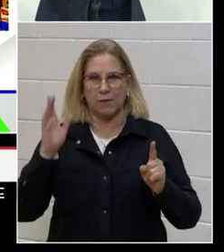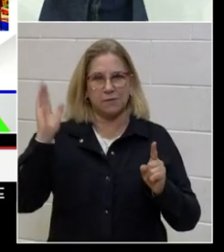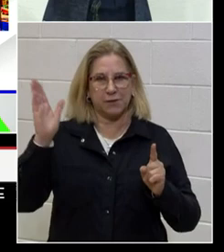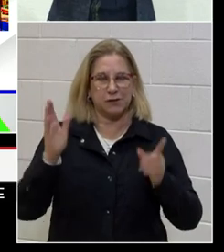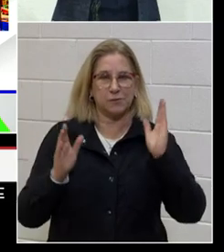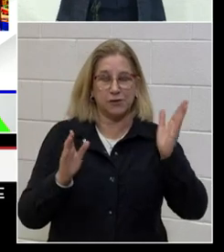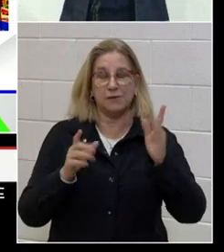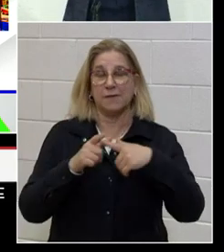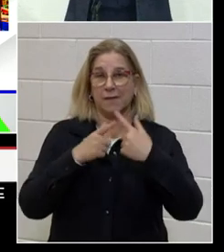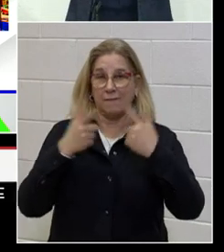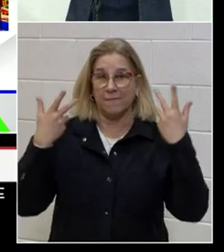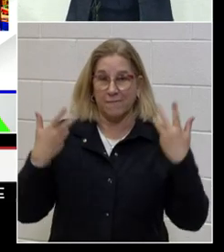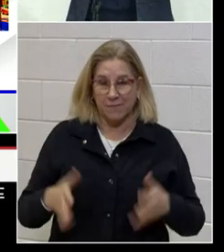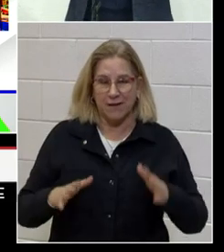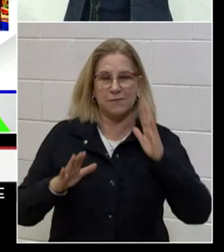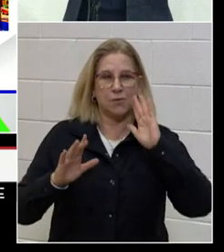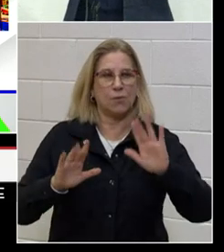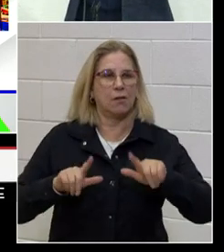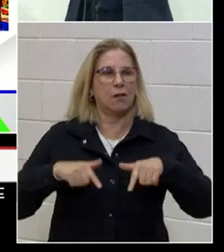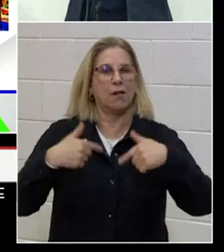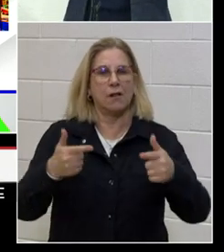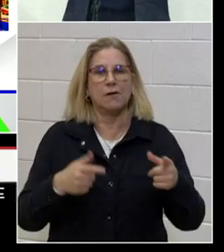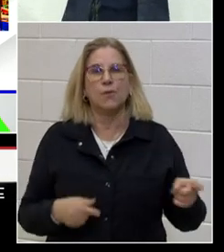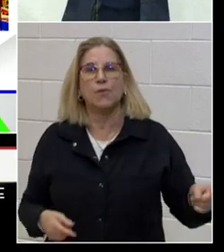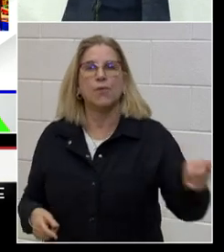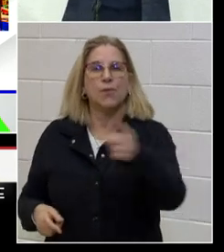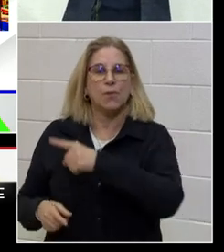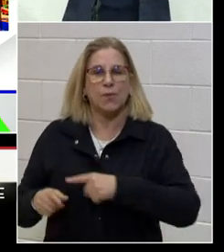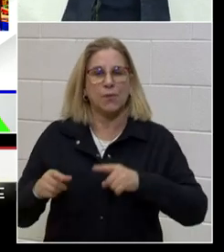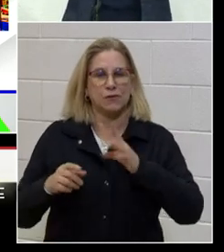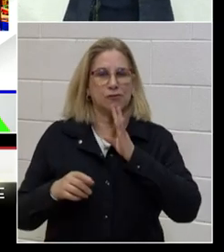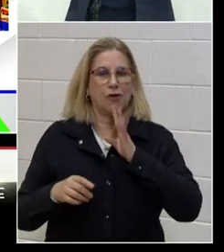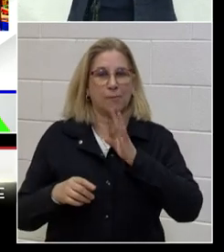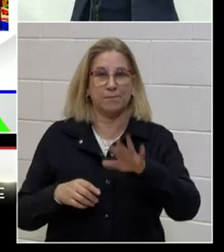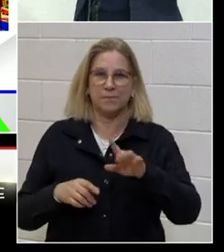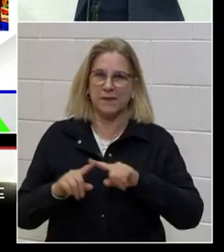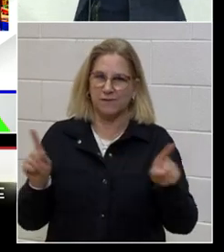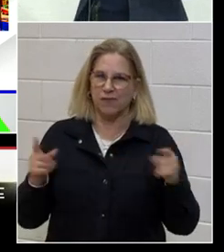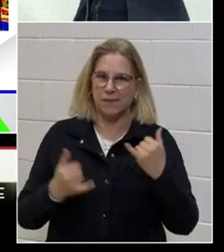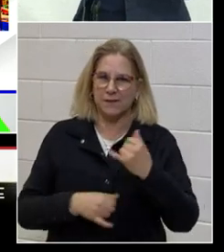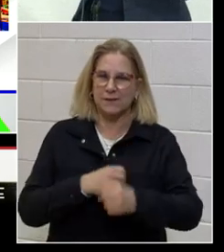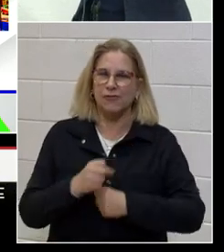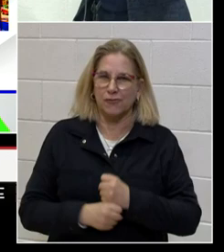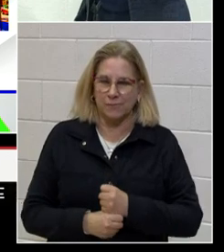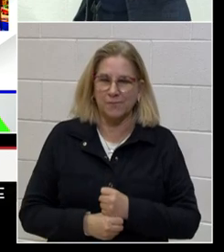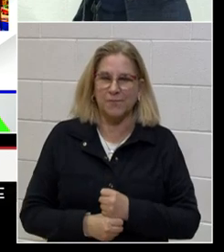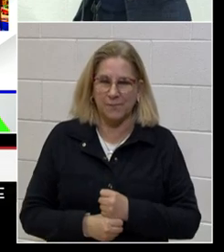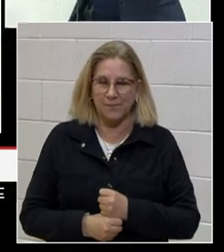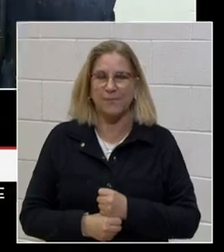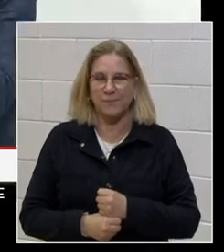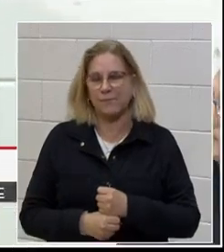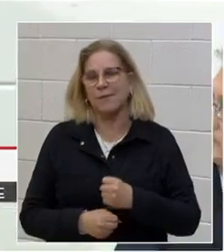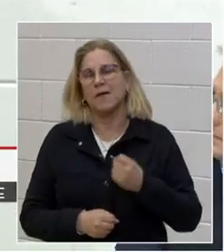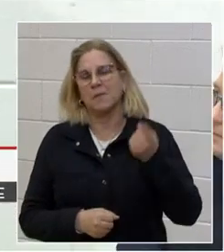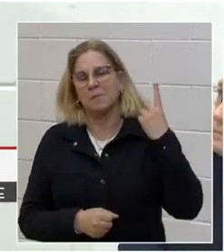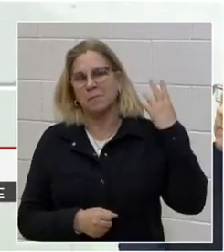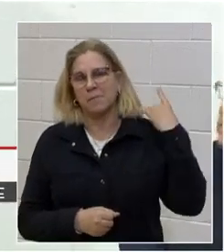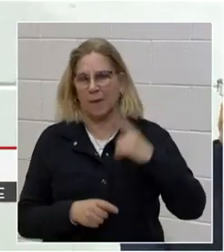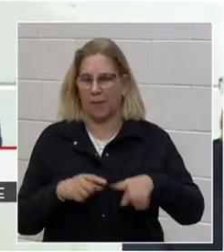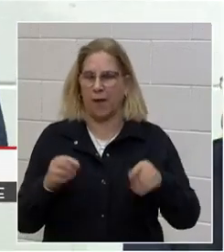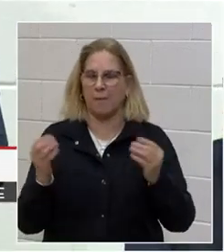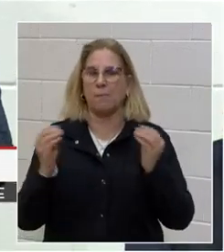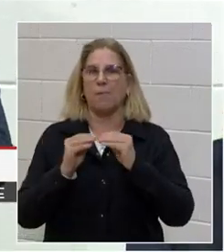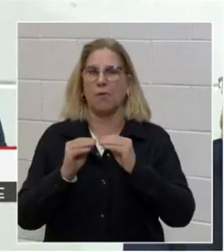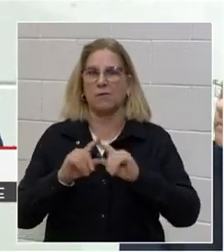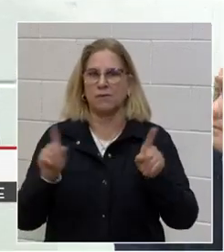than last year because this year is a little bit different than last year. And so with that, I want to turn it over to